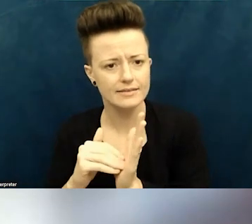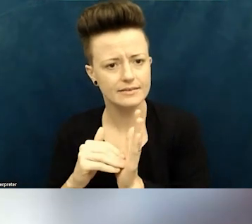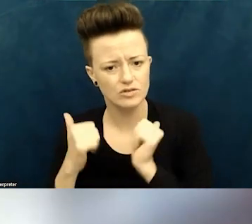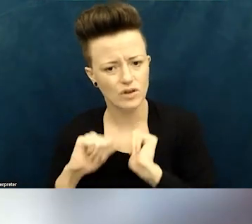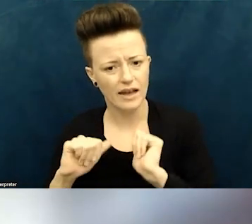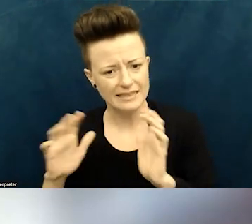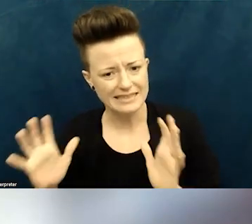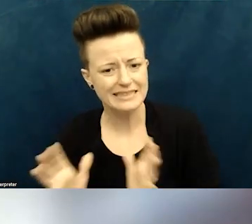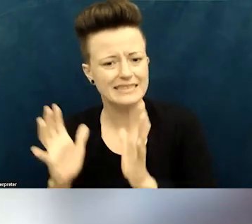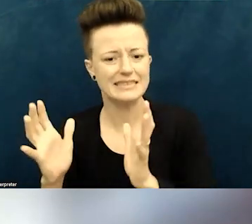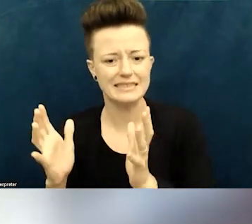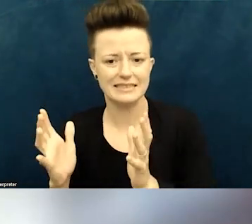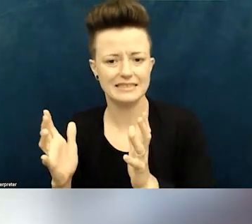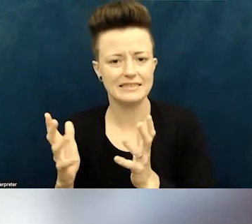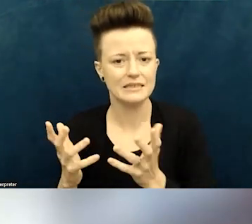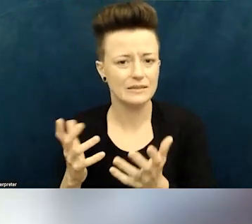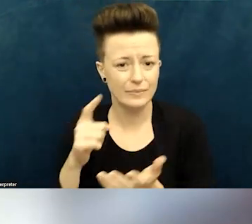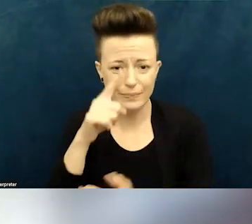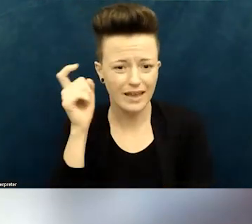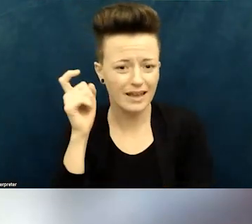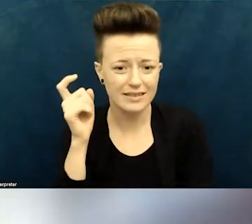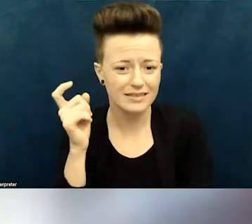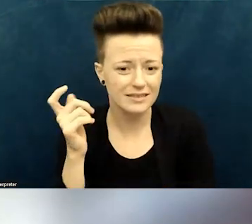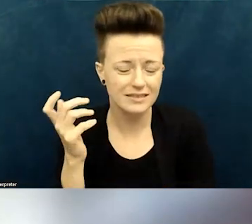reinvigorated, because